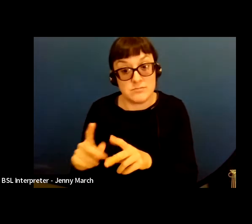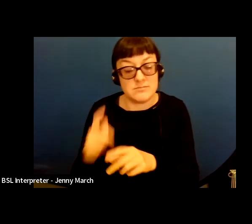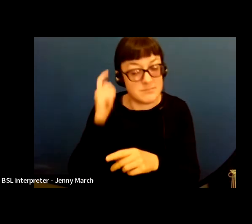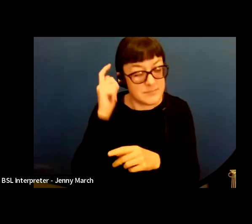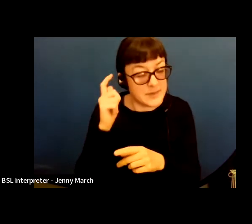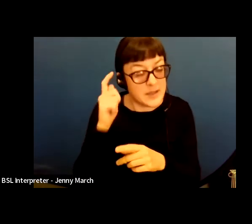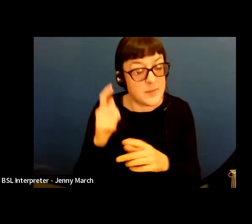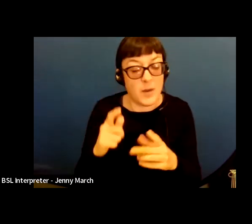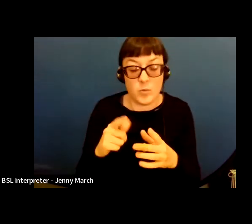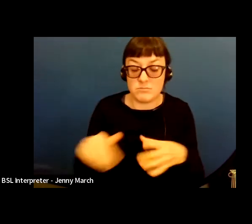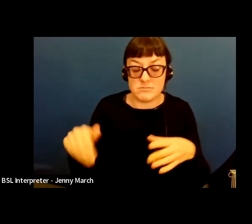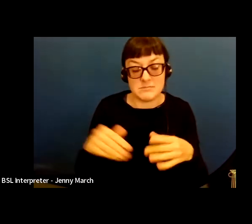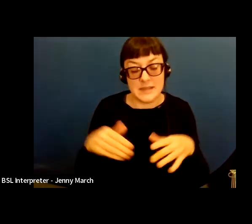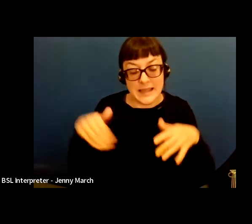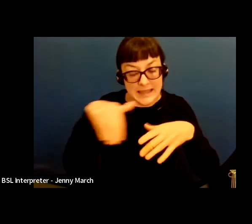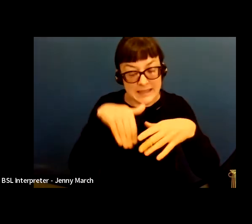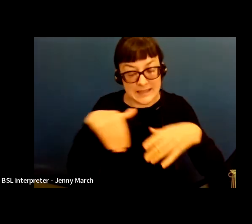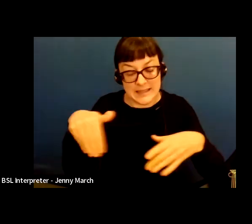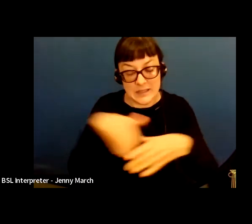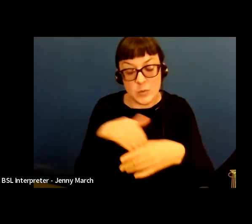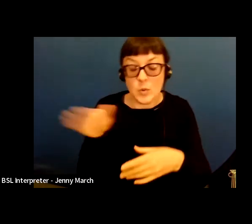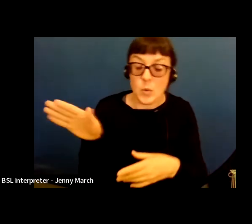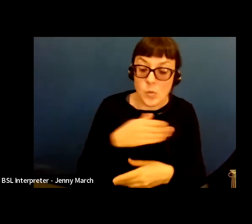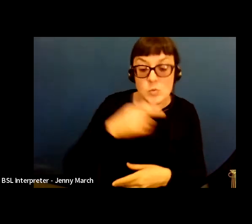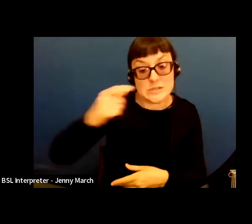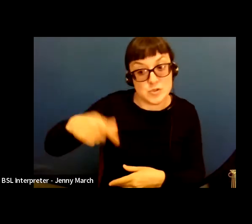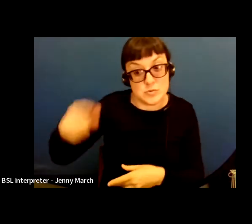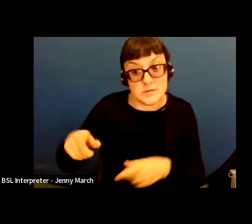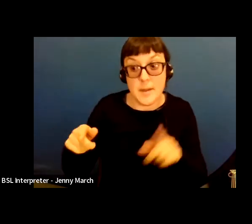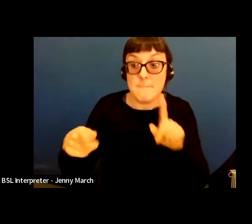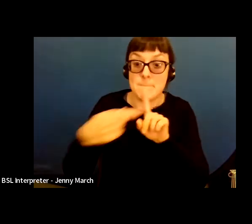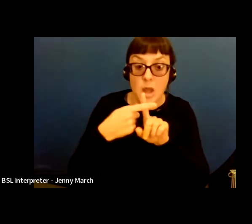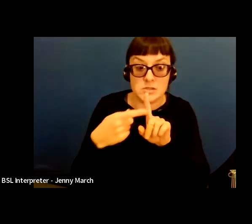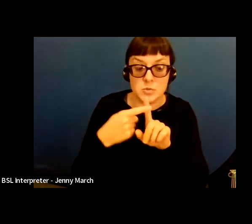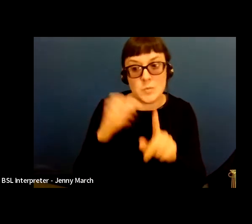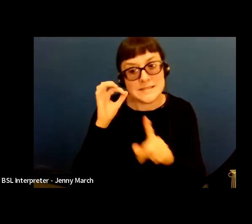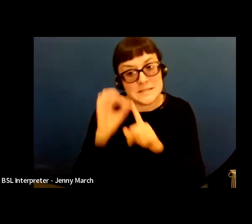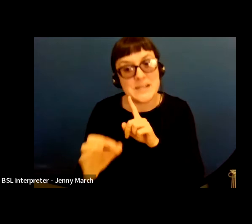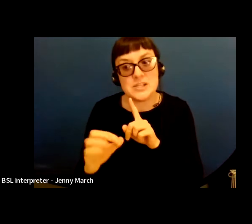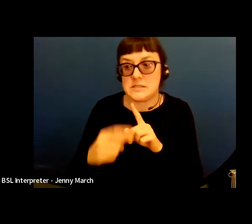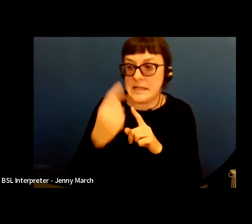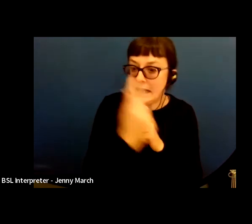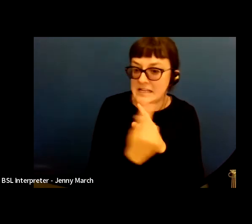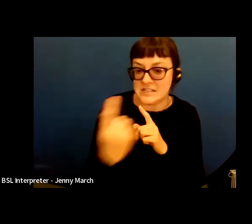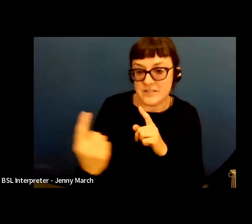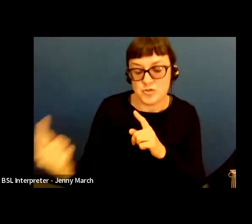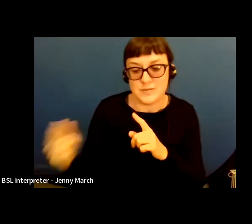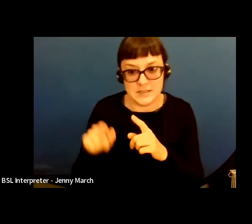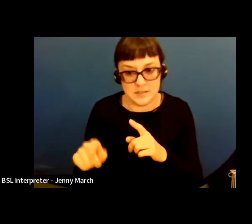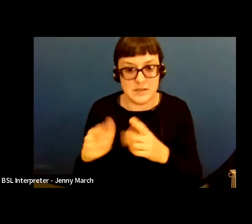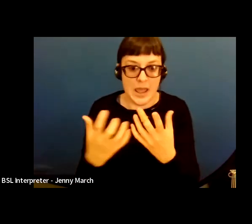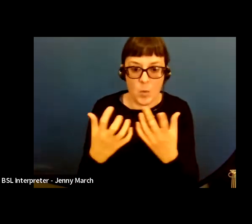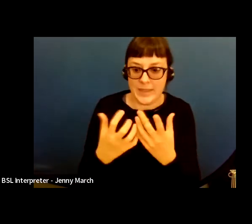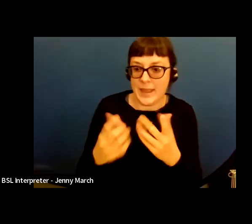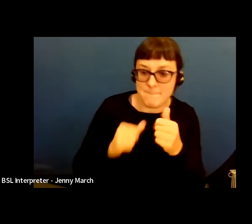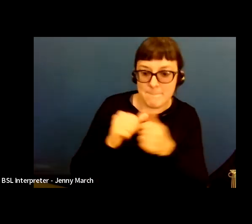inclusive of all learners, alongside more targeted assistive technology solutions that support individual learners to fully participate in